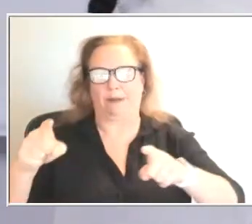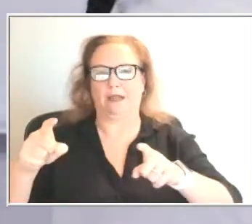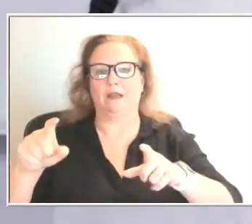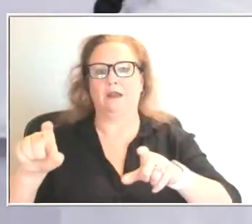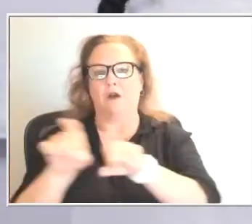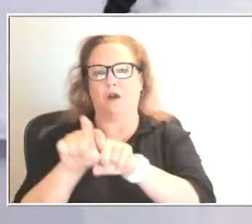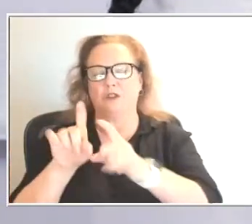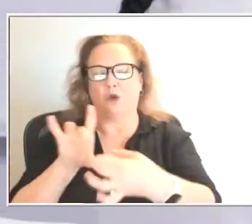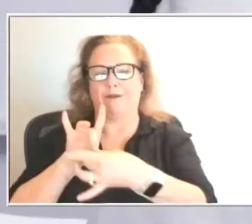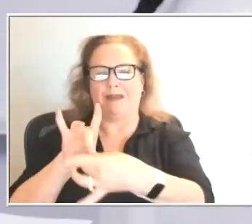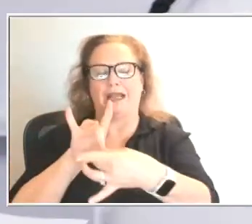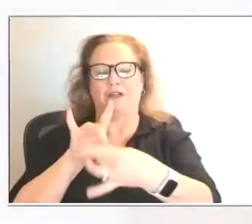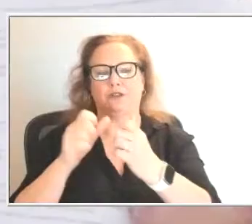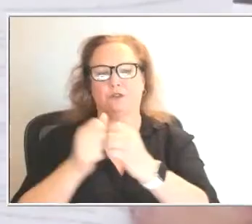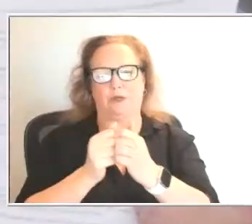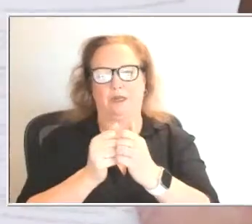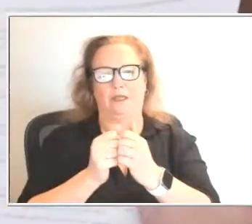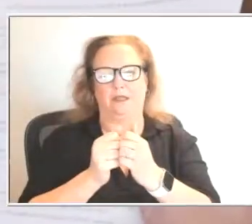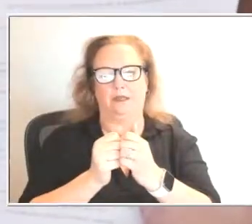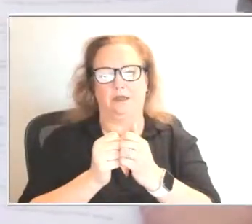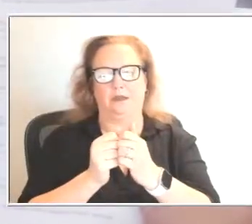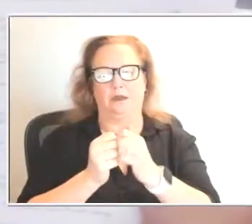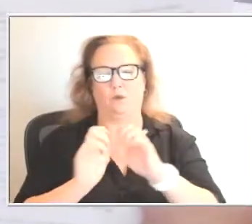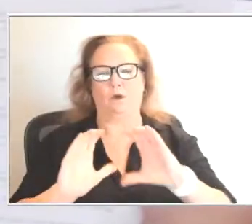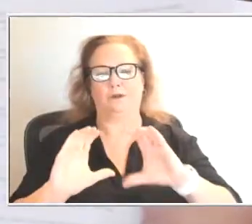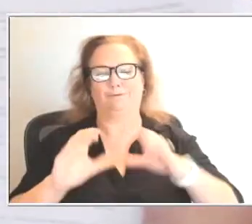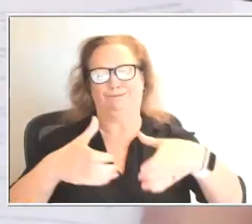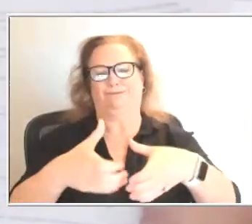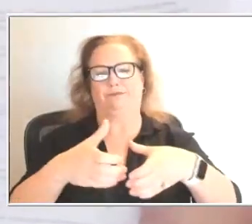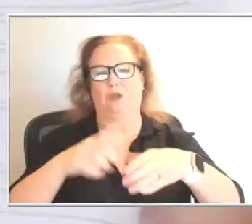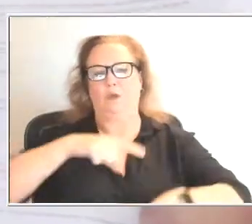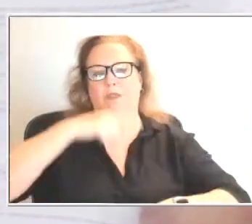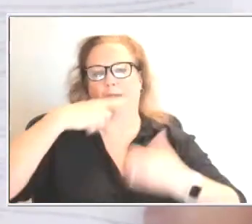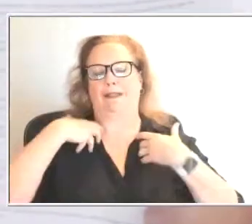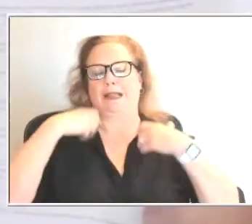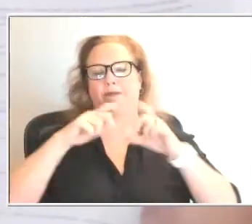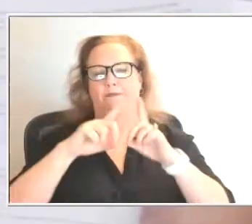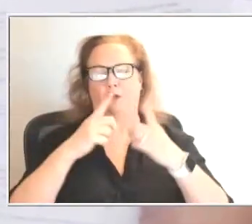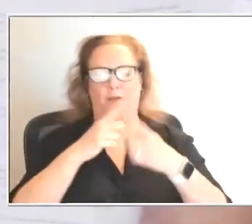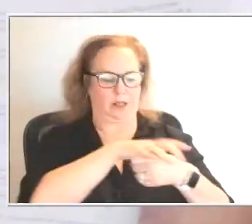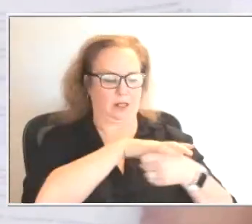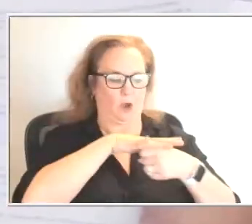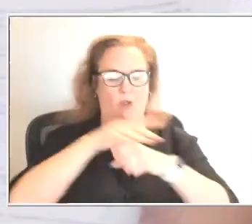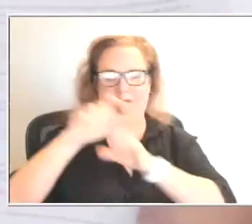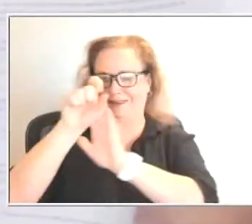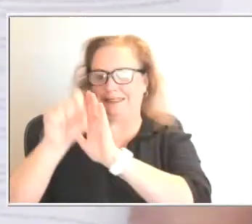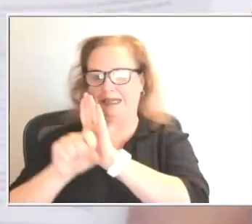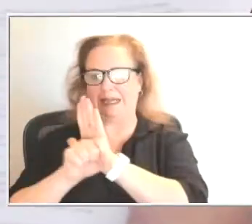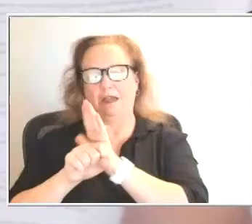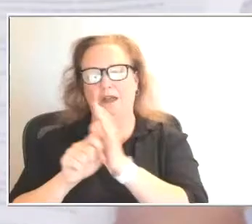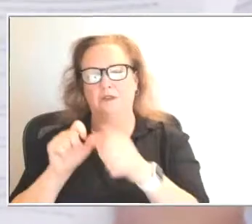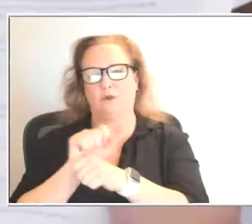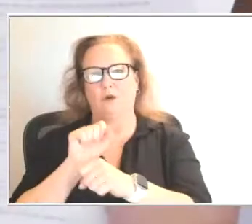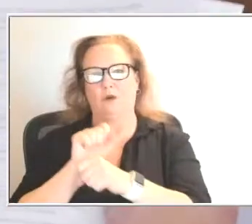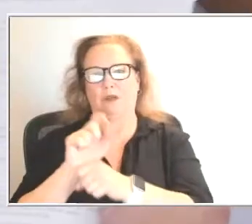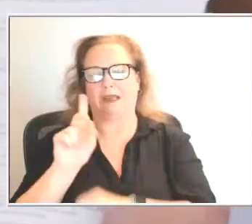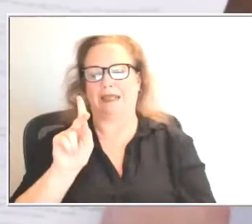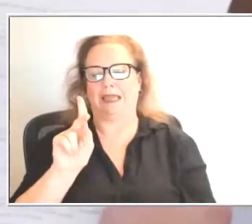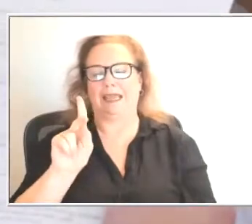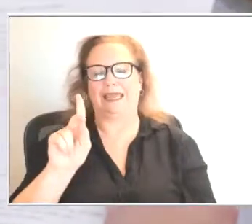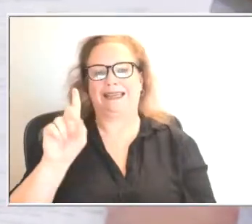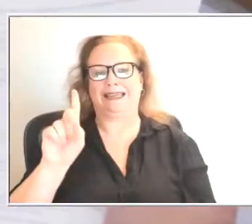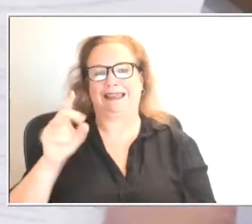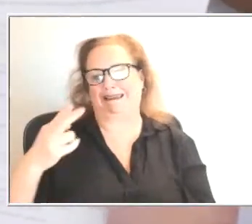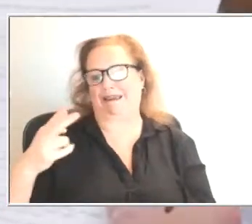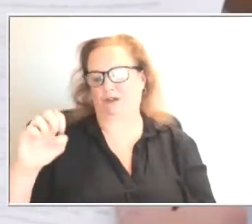connections with, so we're a conduit with public health departments, both local and state. So we work really closely with KDHE. We do sometimes